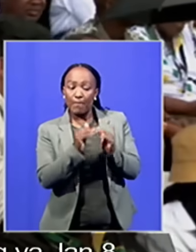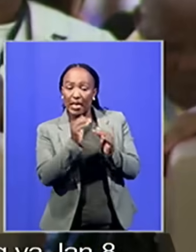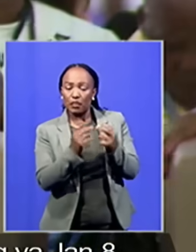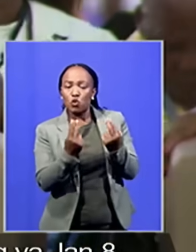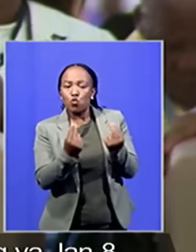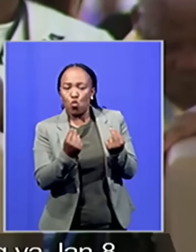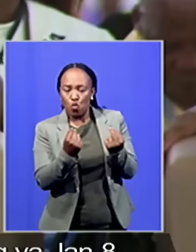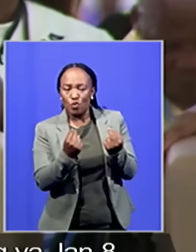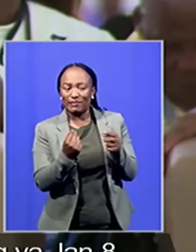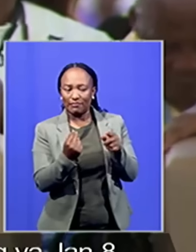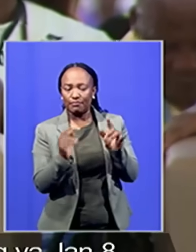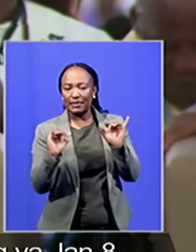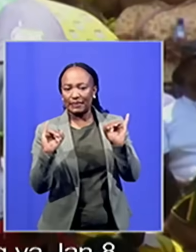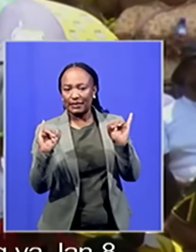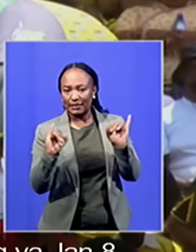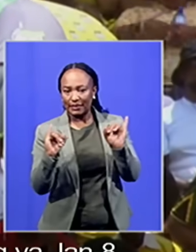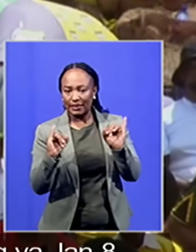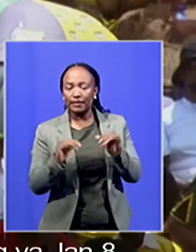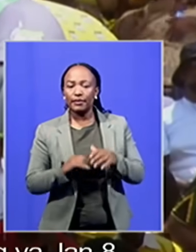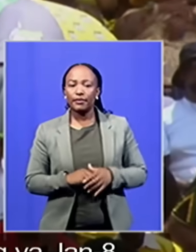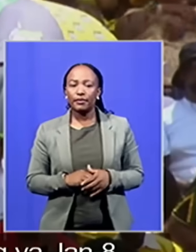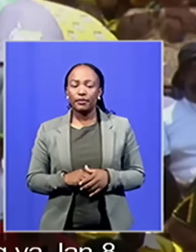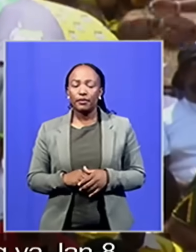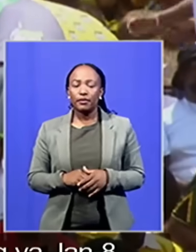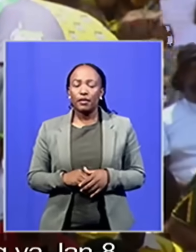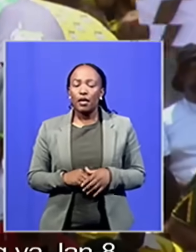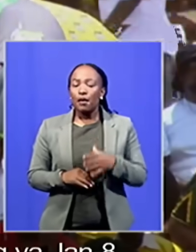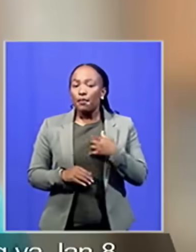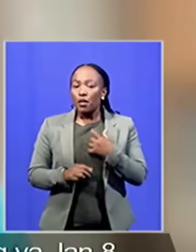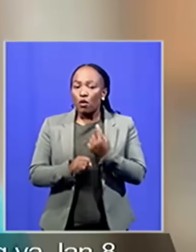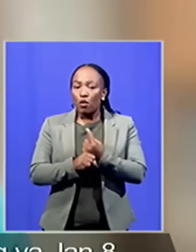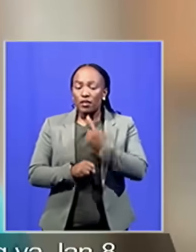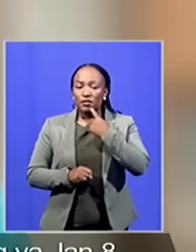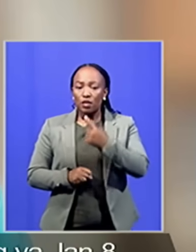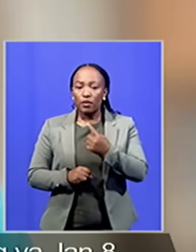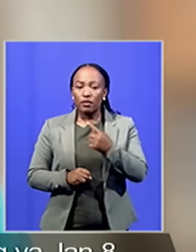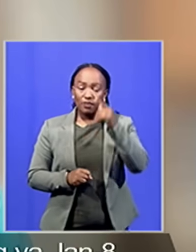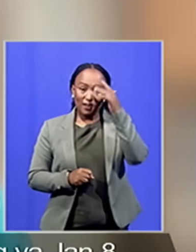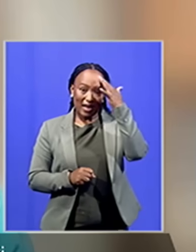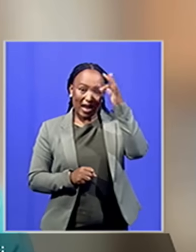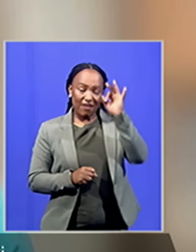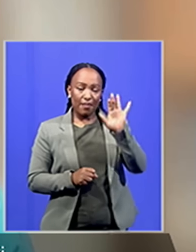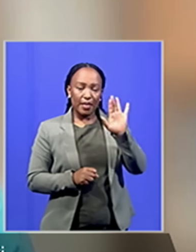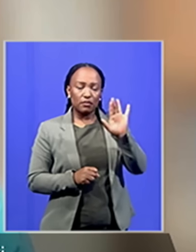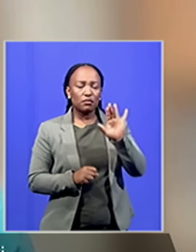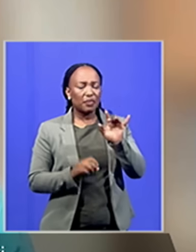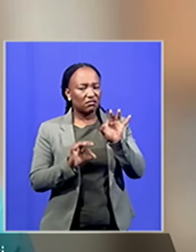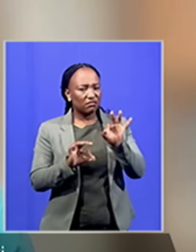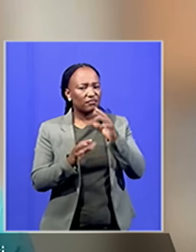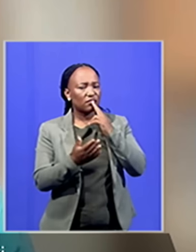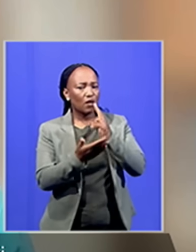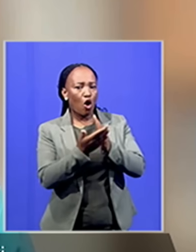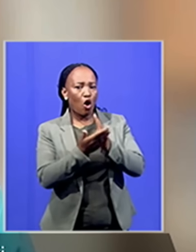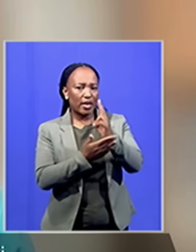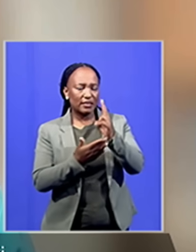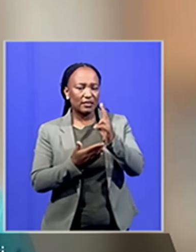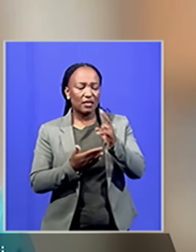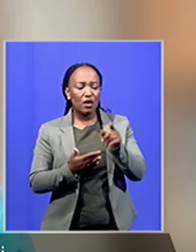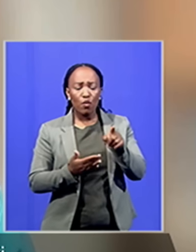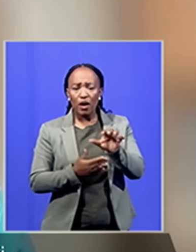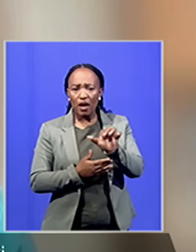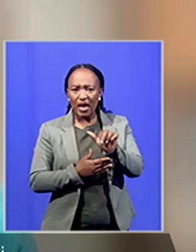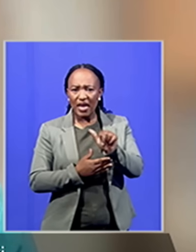is what I normally refer to as state authenticity, whereby the party makes us believe that it is busy with the